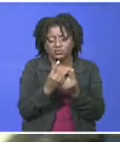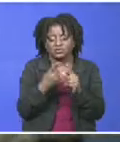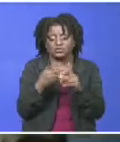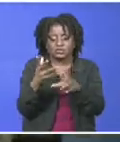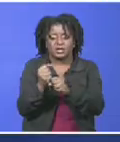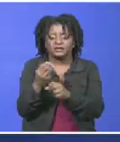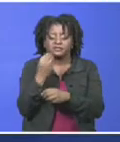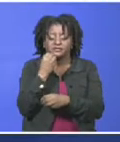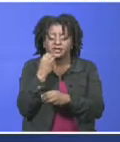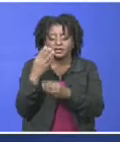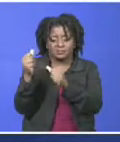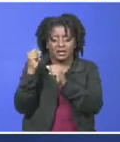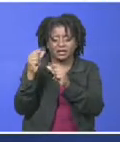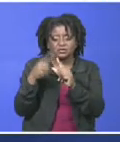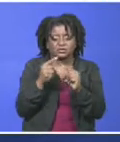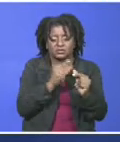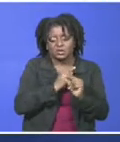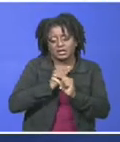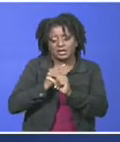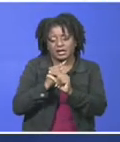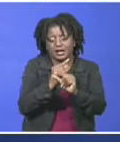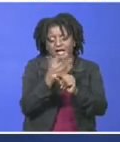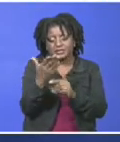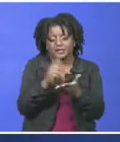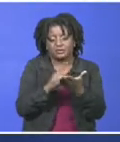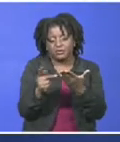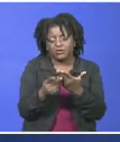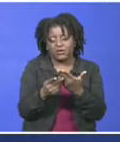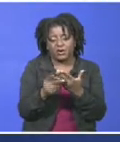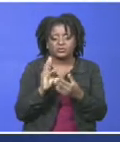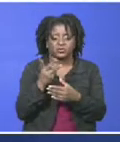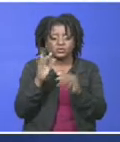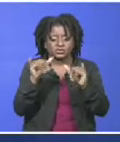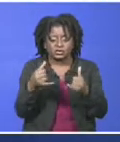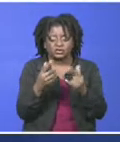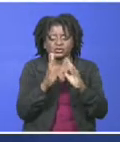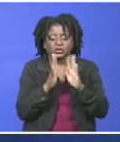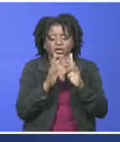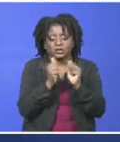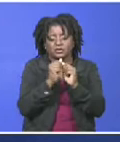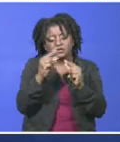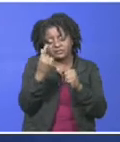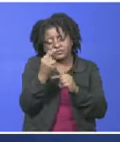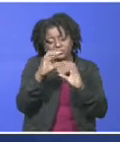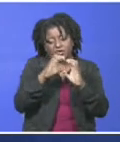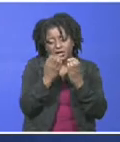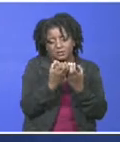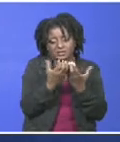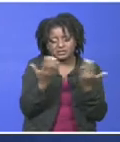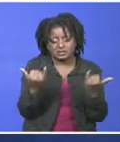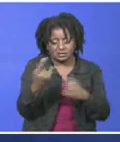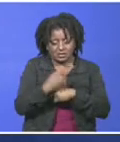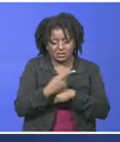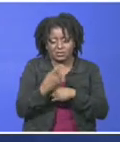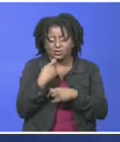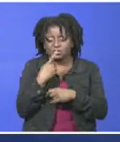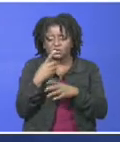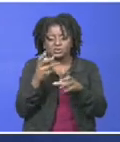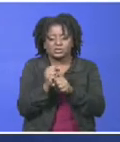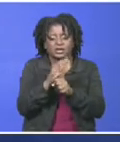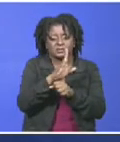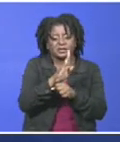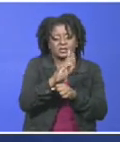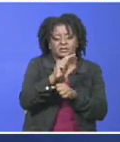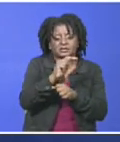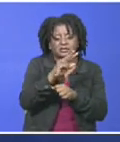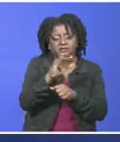workforce skills. We were just talking about a few companies on the way here today who take BTVI students initially